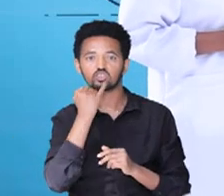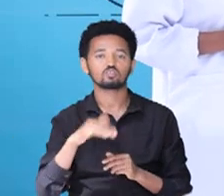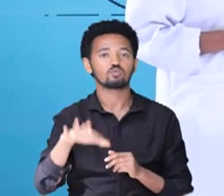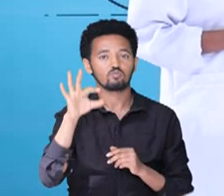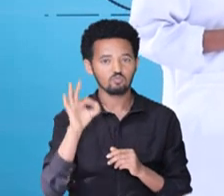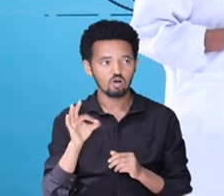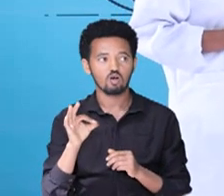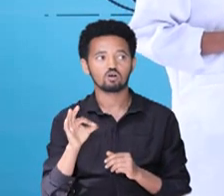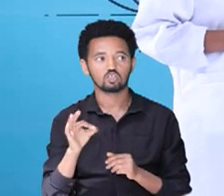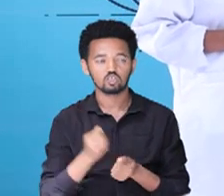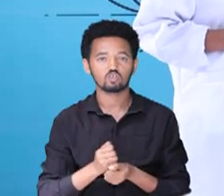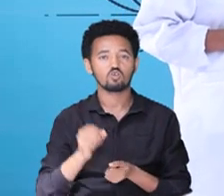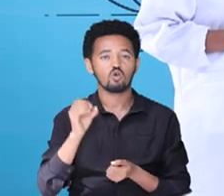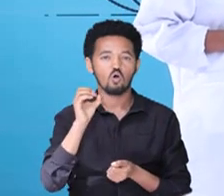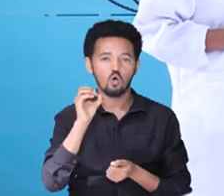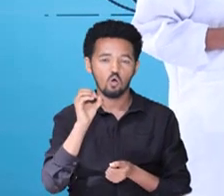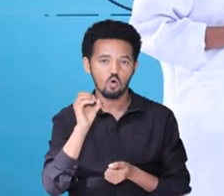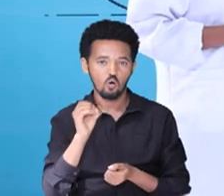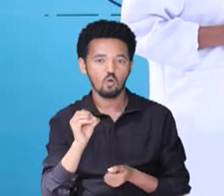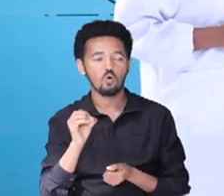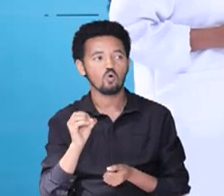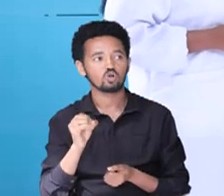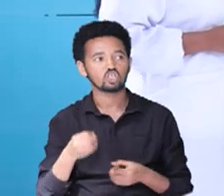found in Oceania.